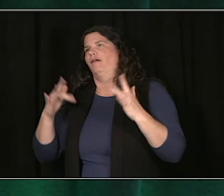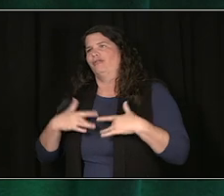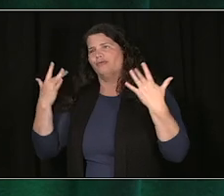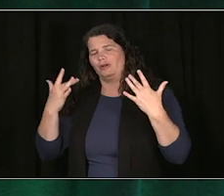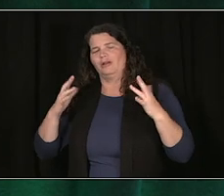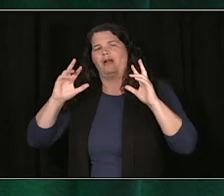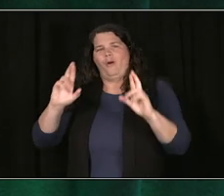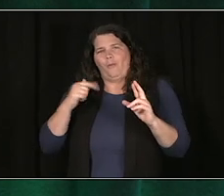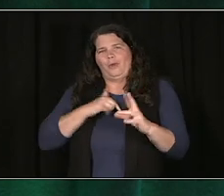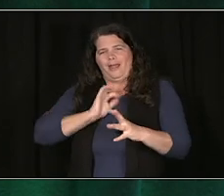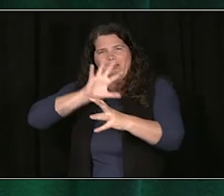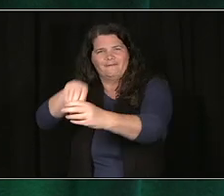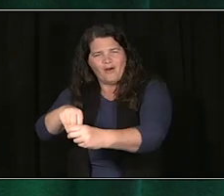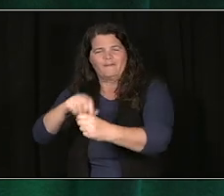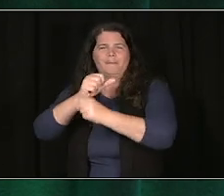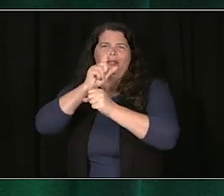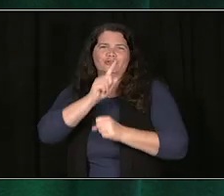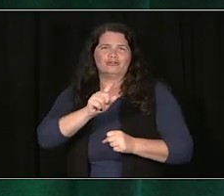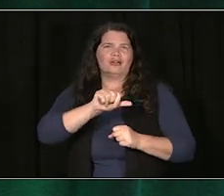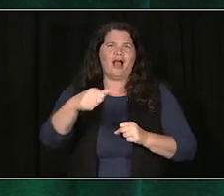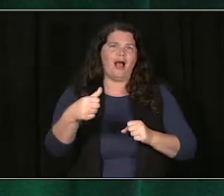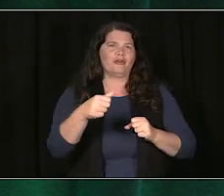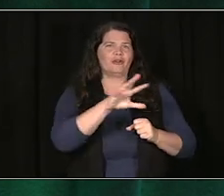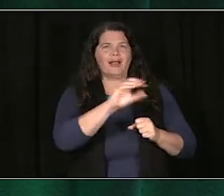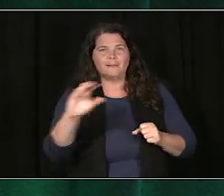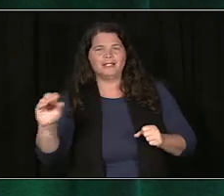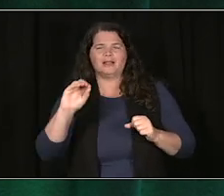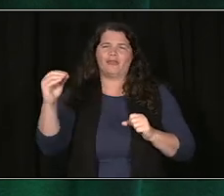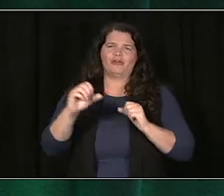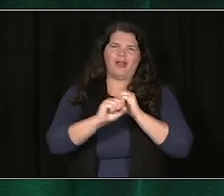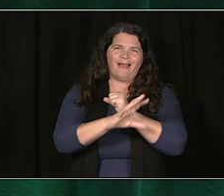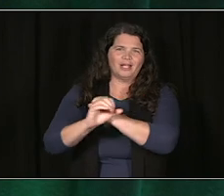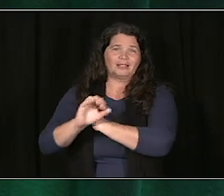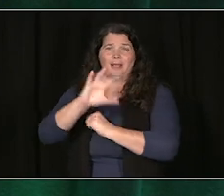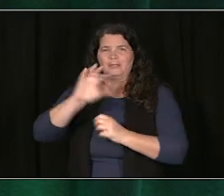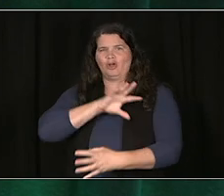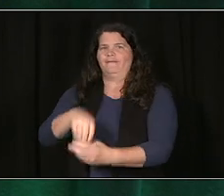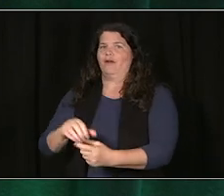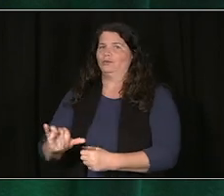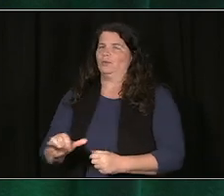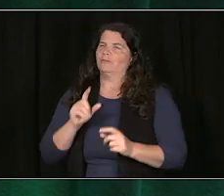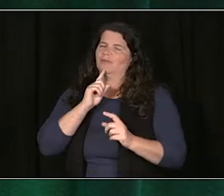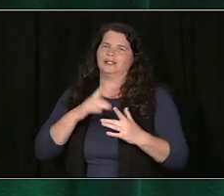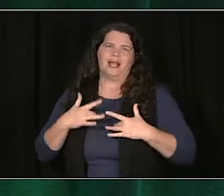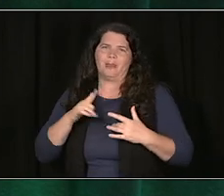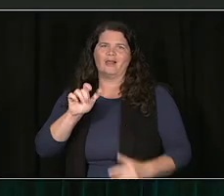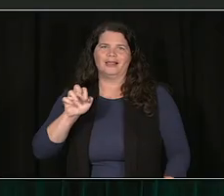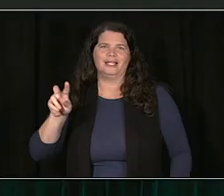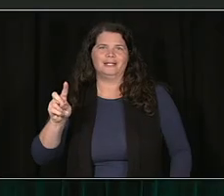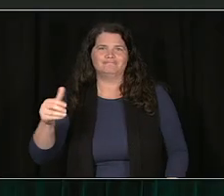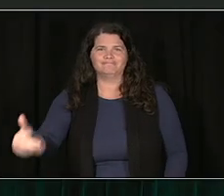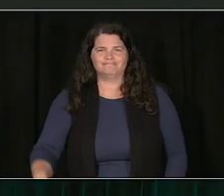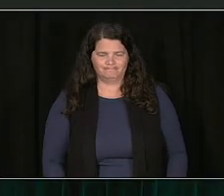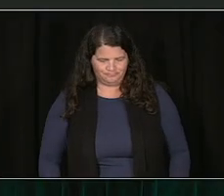other media partners, other advertisers can be a part of it as well. Really excited about the future of that. Congresswoman